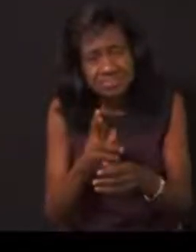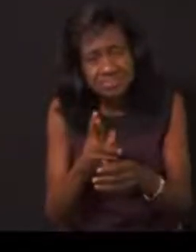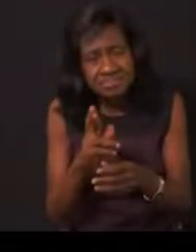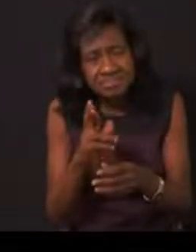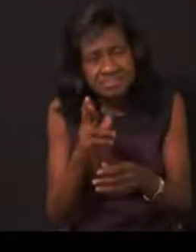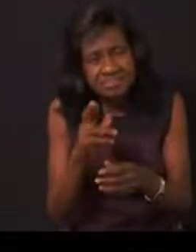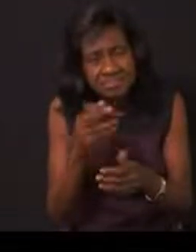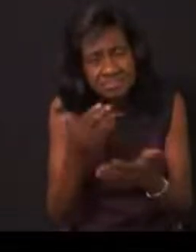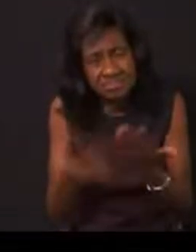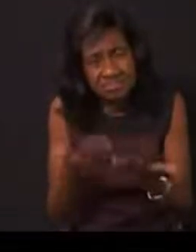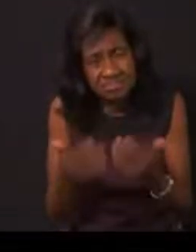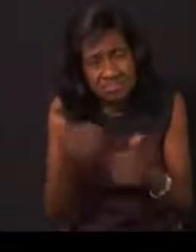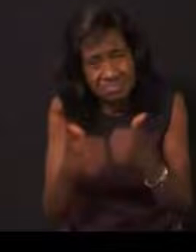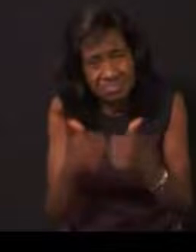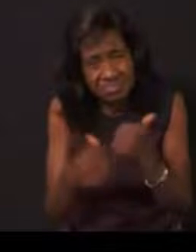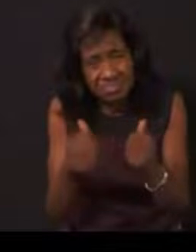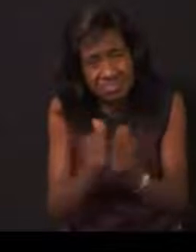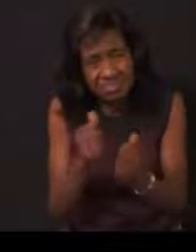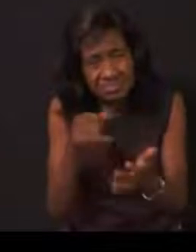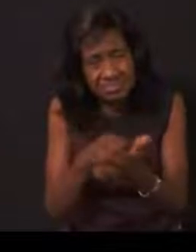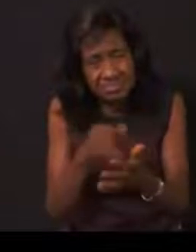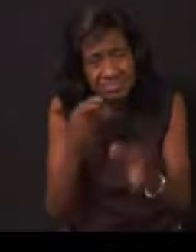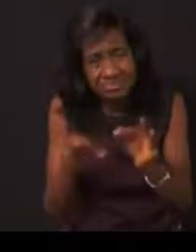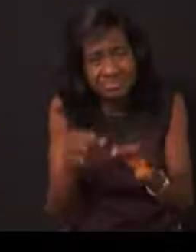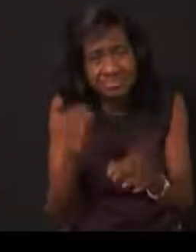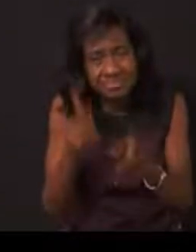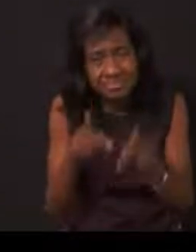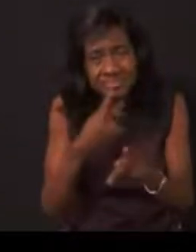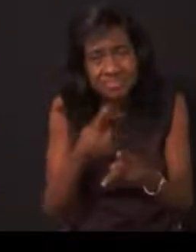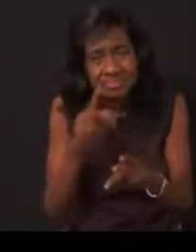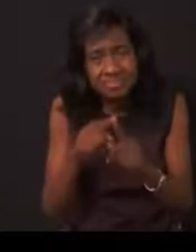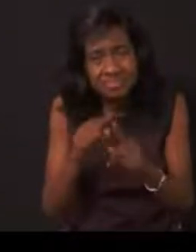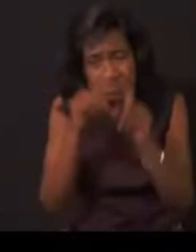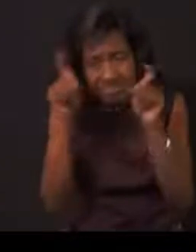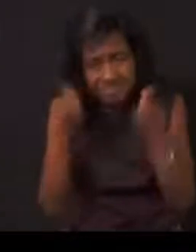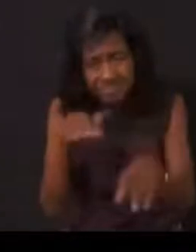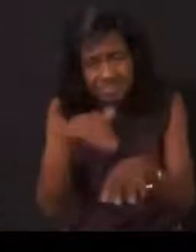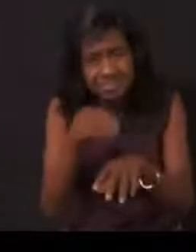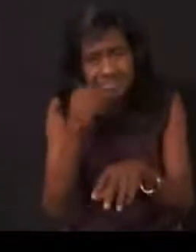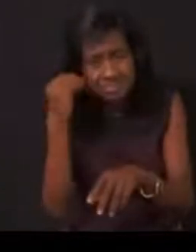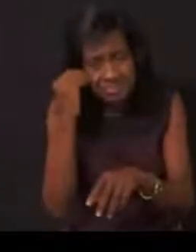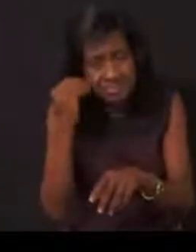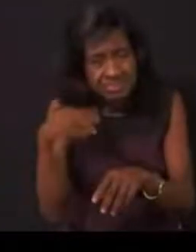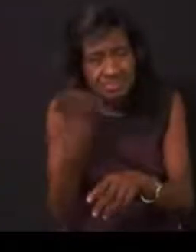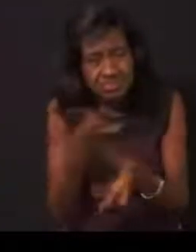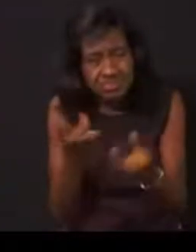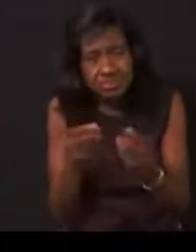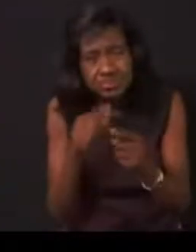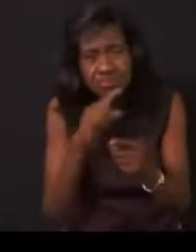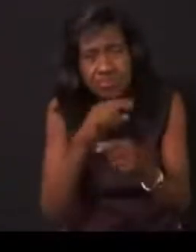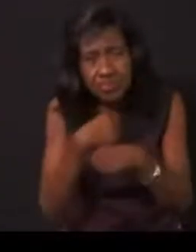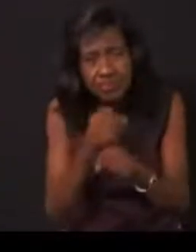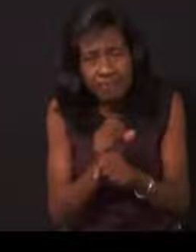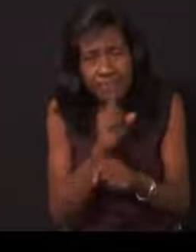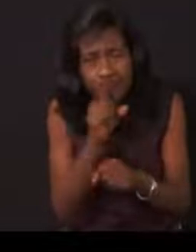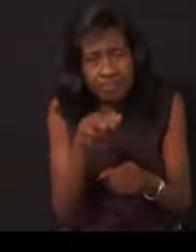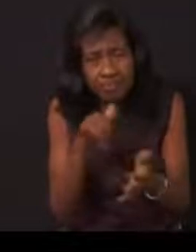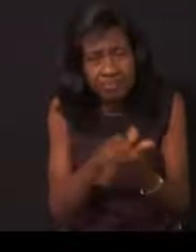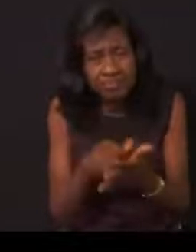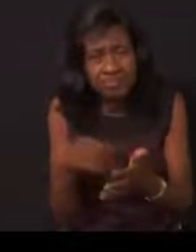we are asking people to test at home, we want to make sure that we